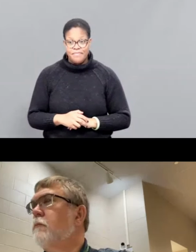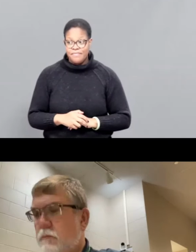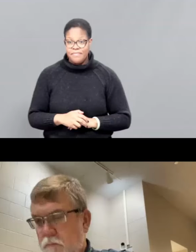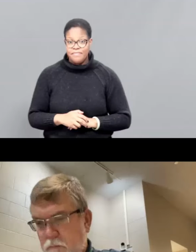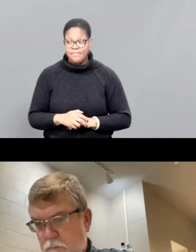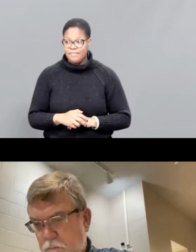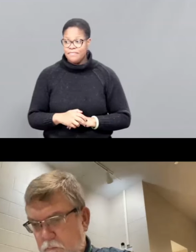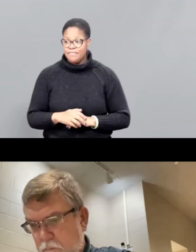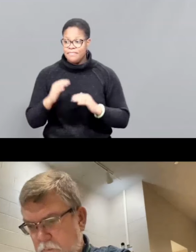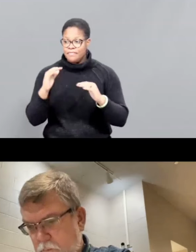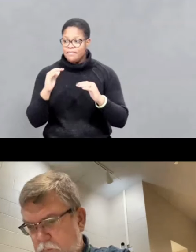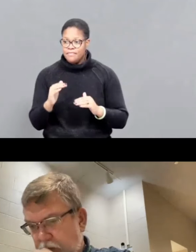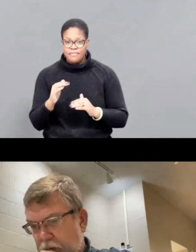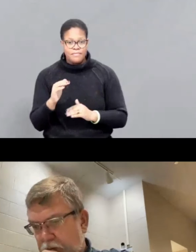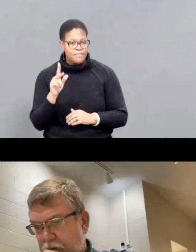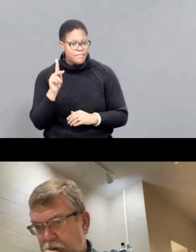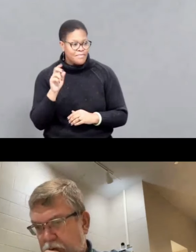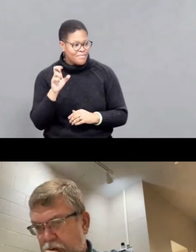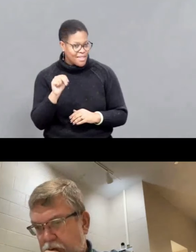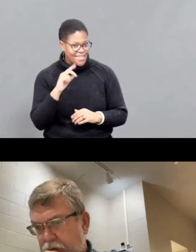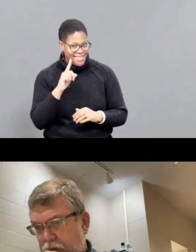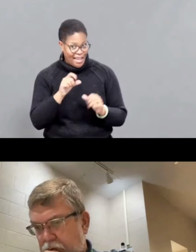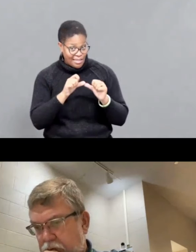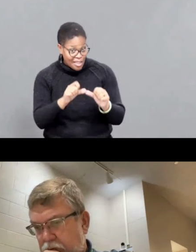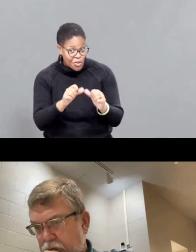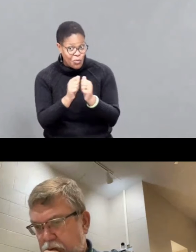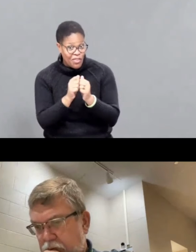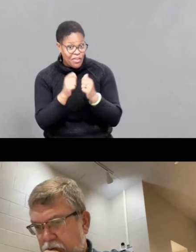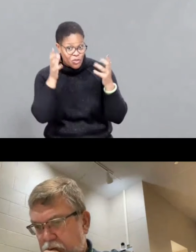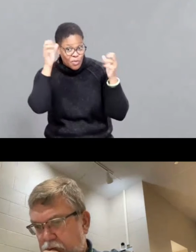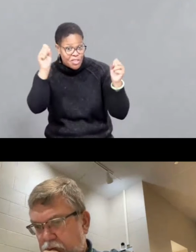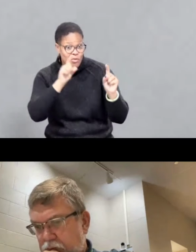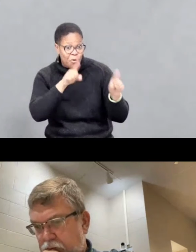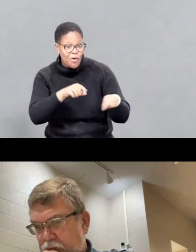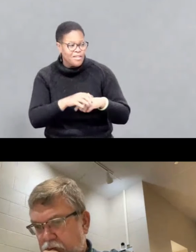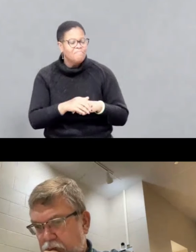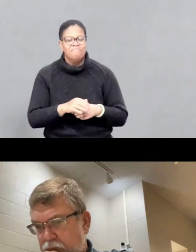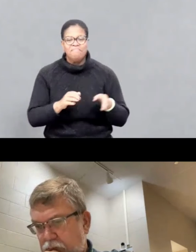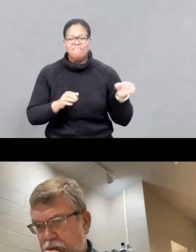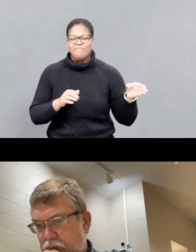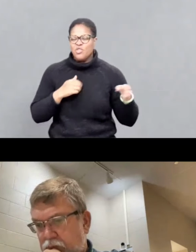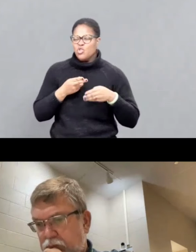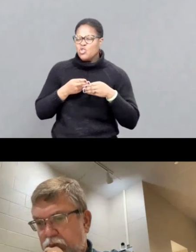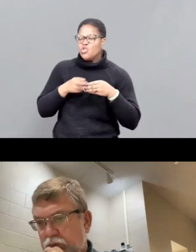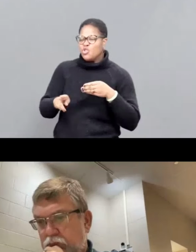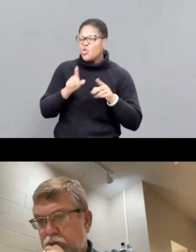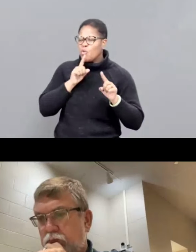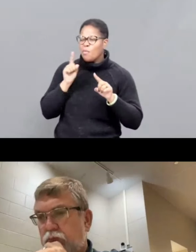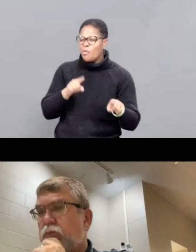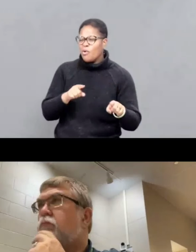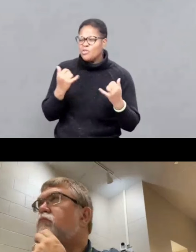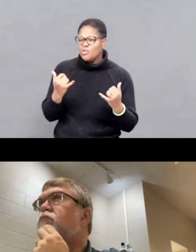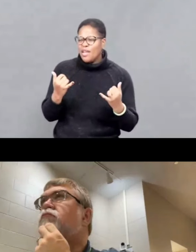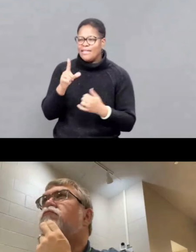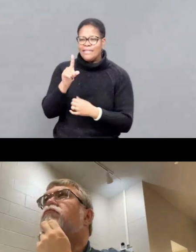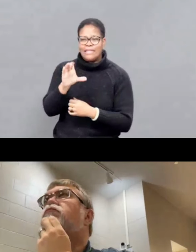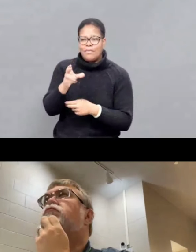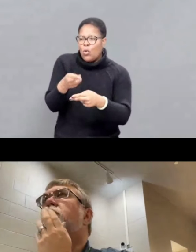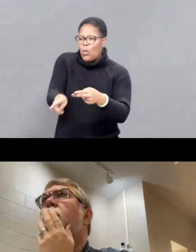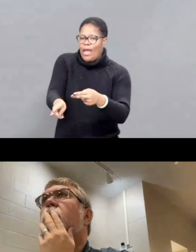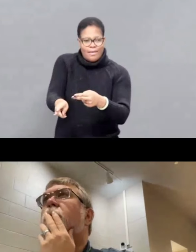Is that considered the superintendent's report? I just have a short one today. December is a very quick